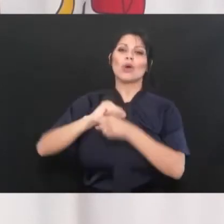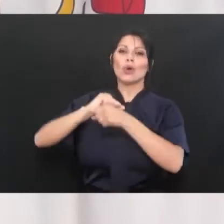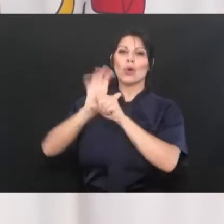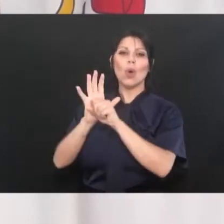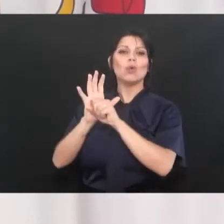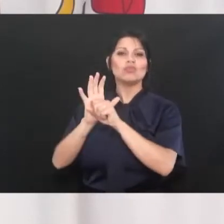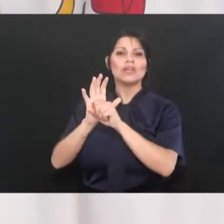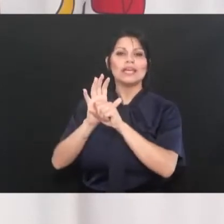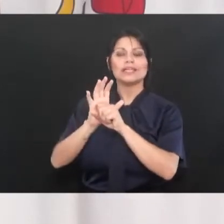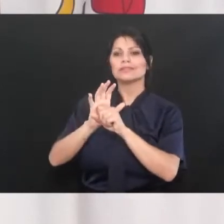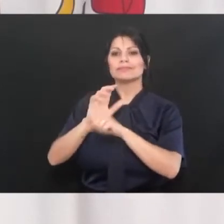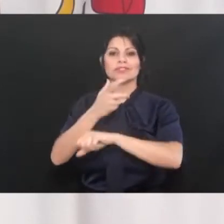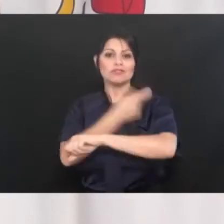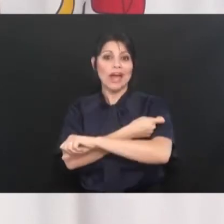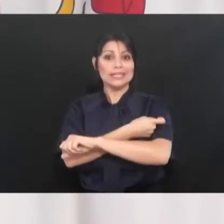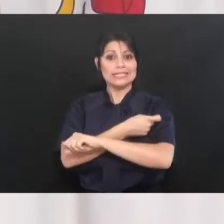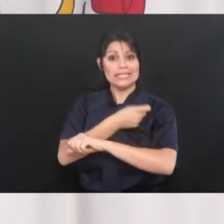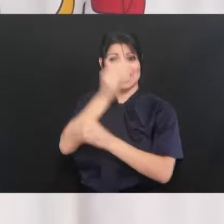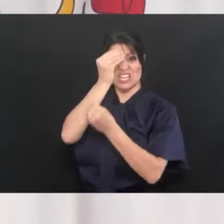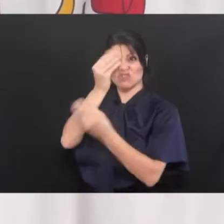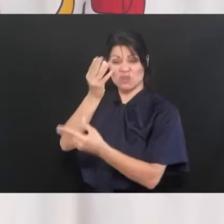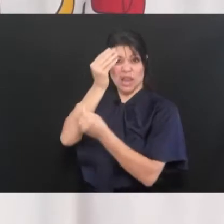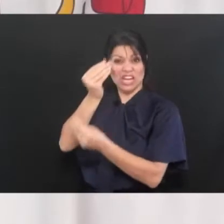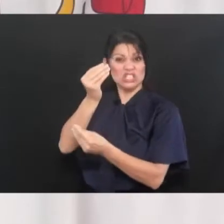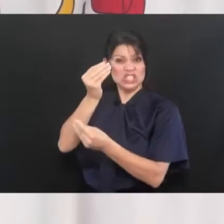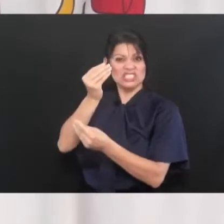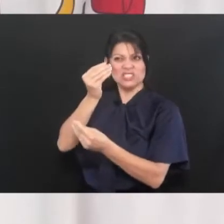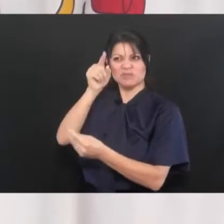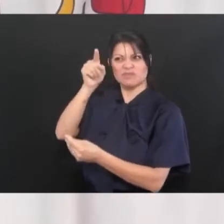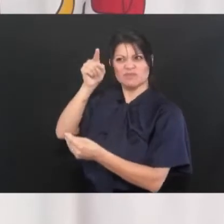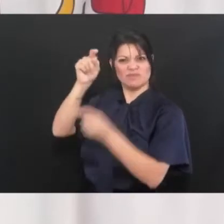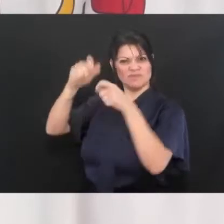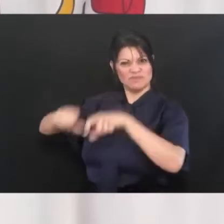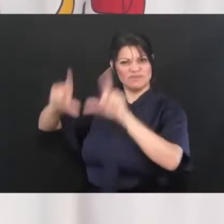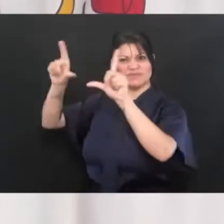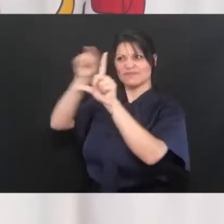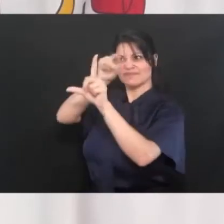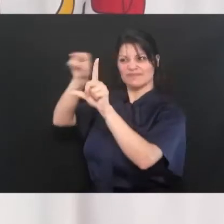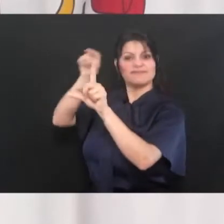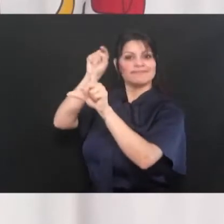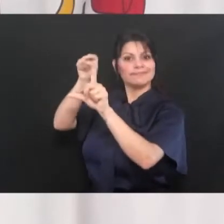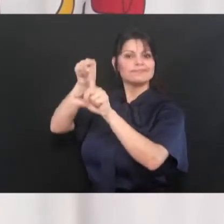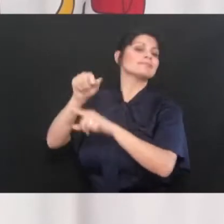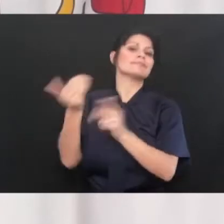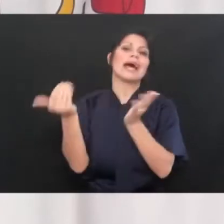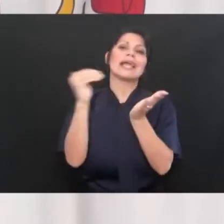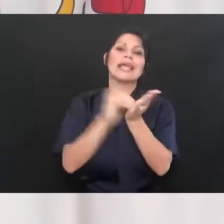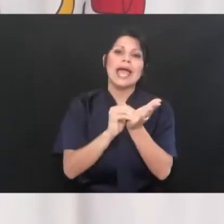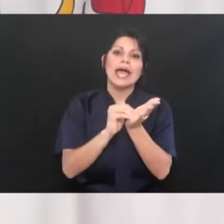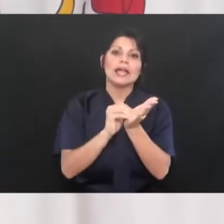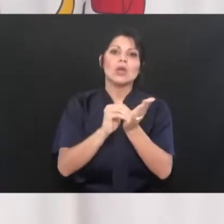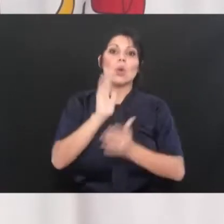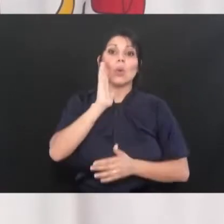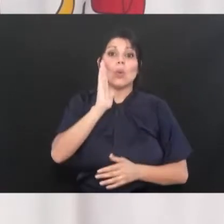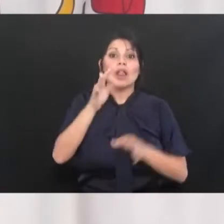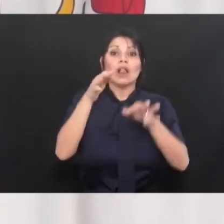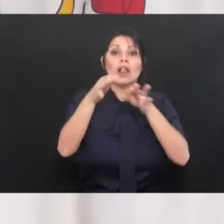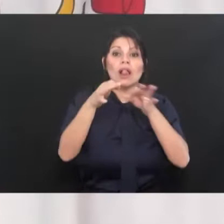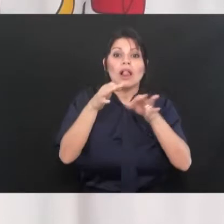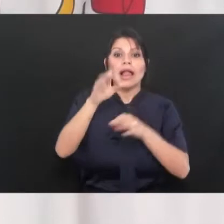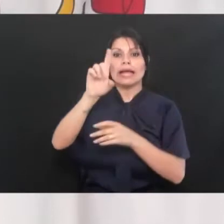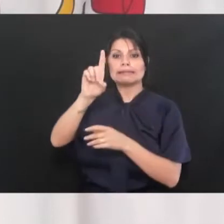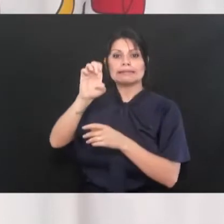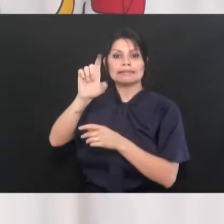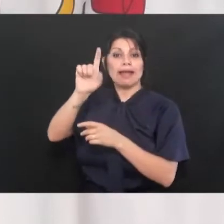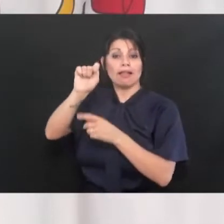vaccine info line is up there. I want to tell you again about the Delta variant.